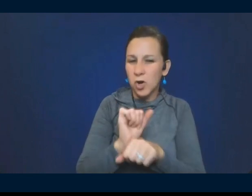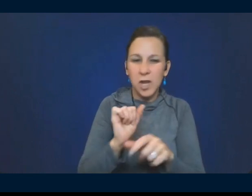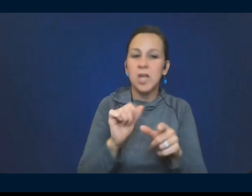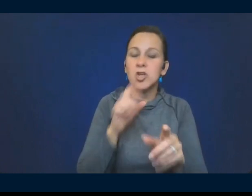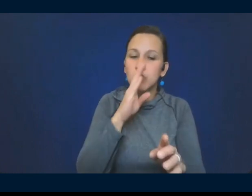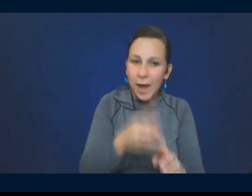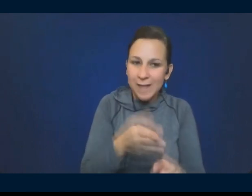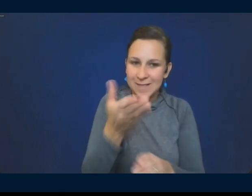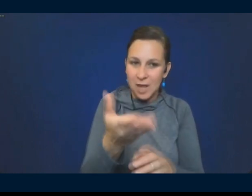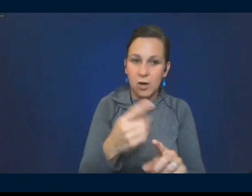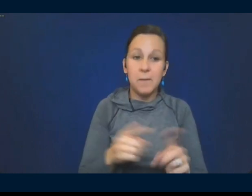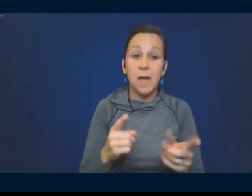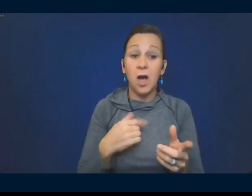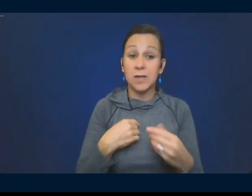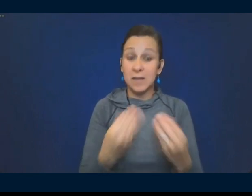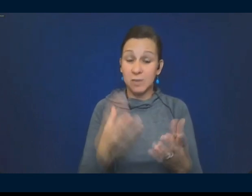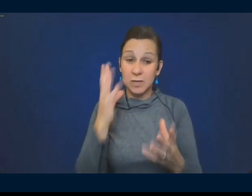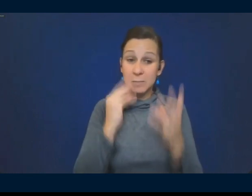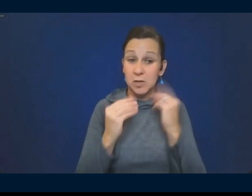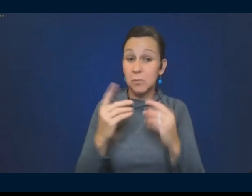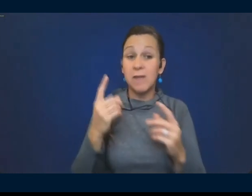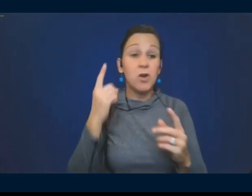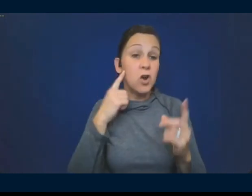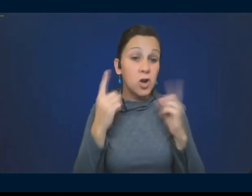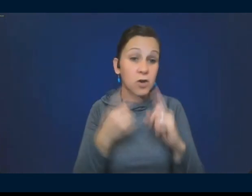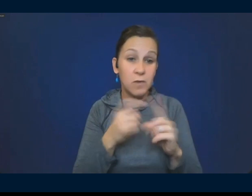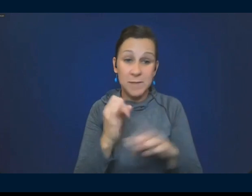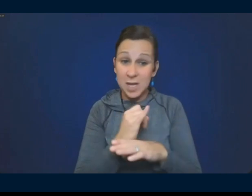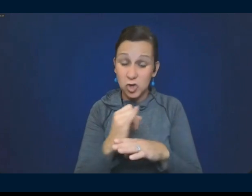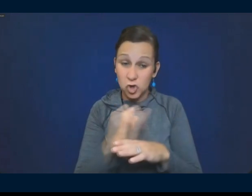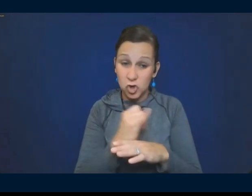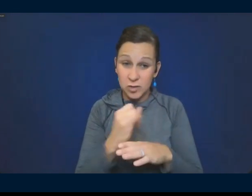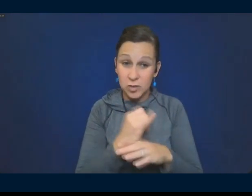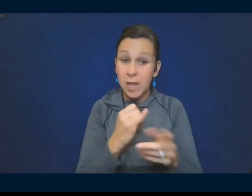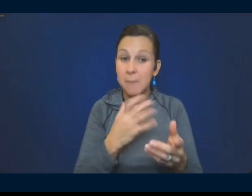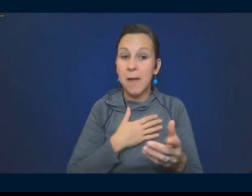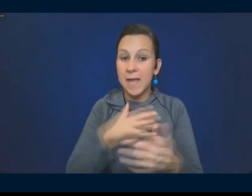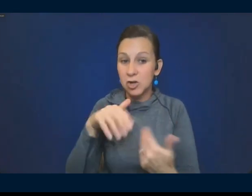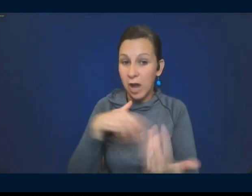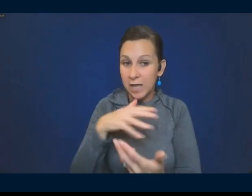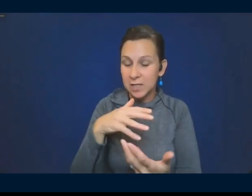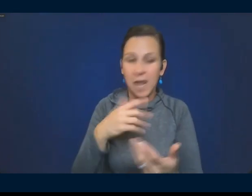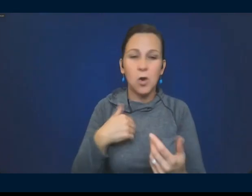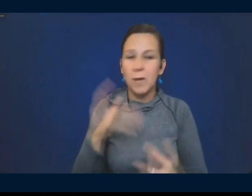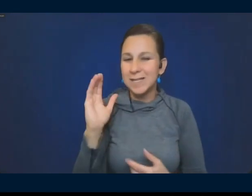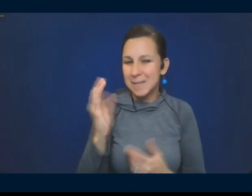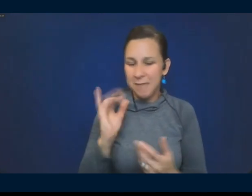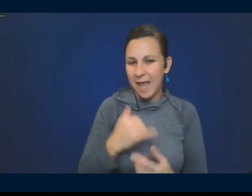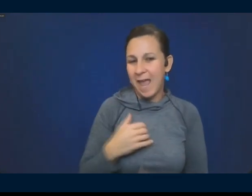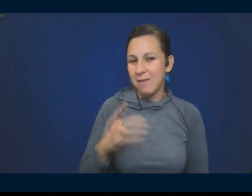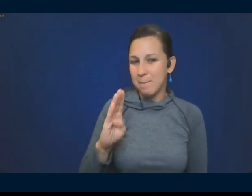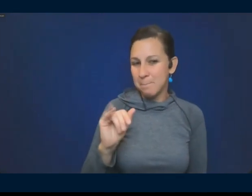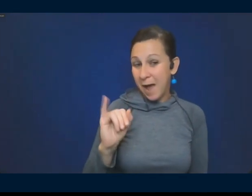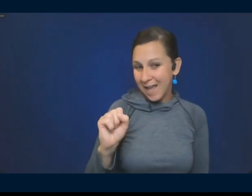you the experience of what I have heard from the interns and just my interactions. Now, I don't want to seem like I have a bias as well, because you may say, of course you're going to say all